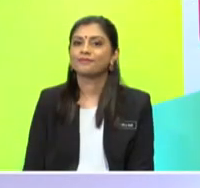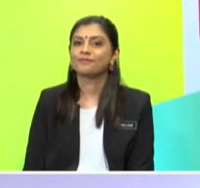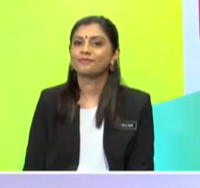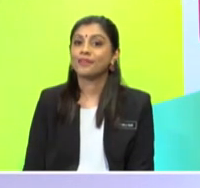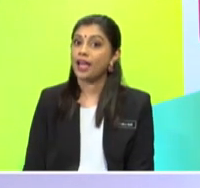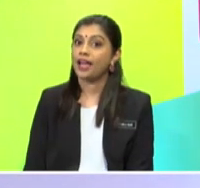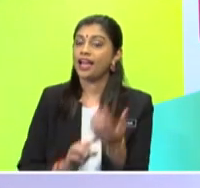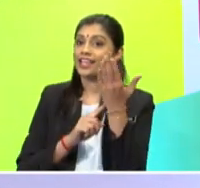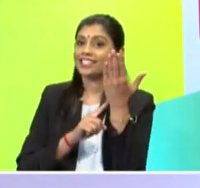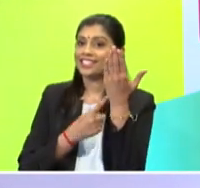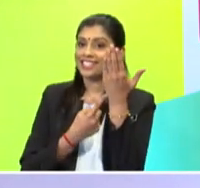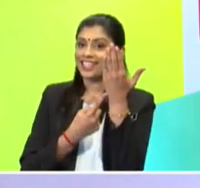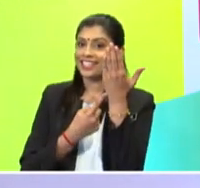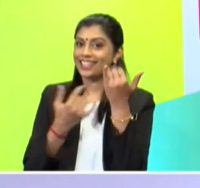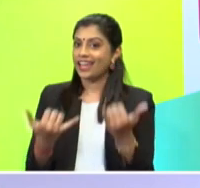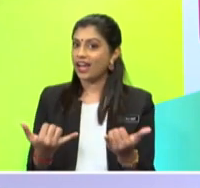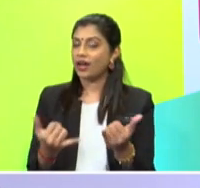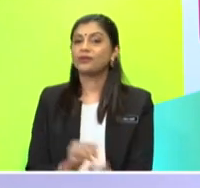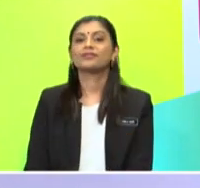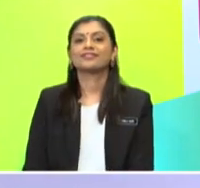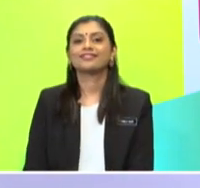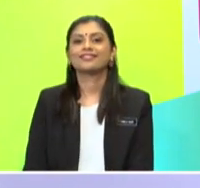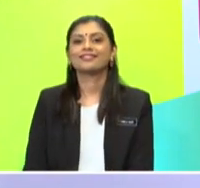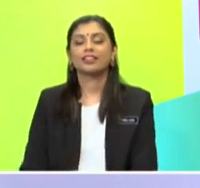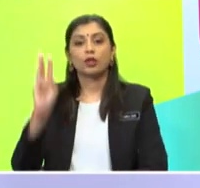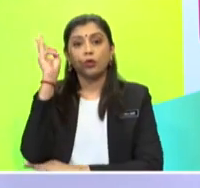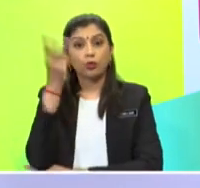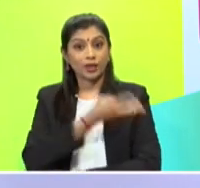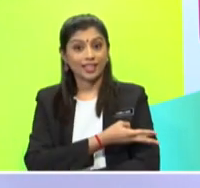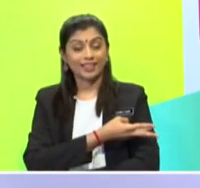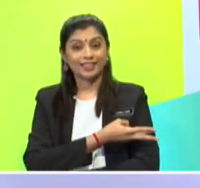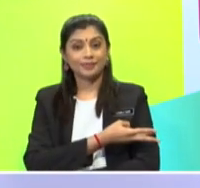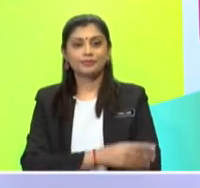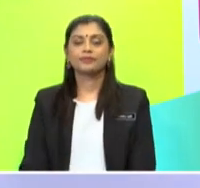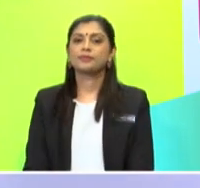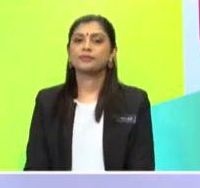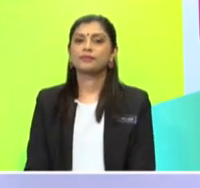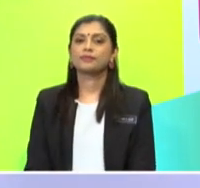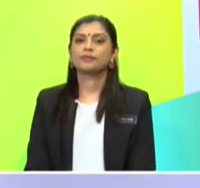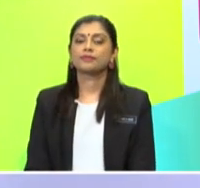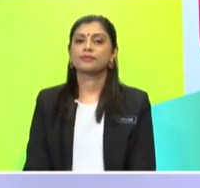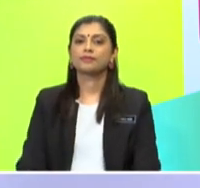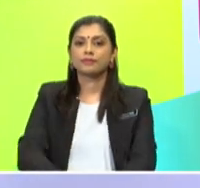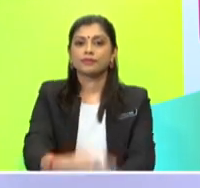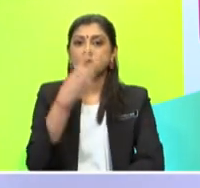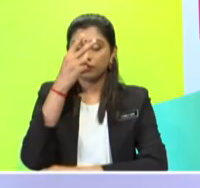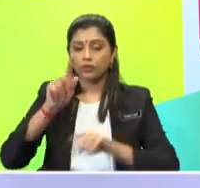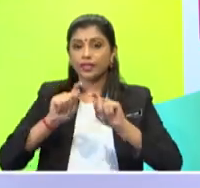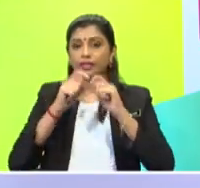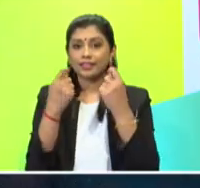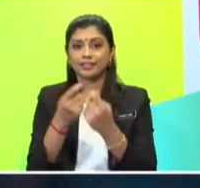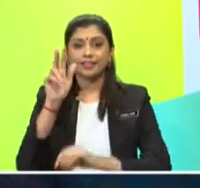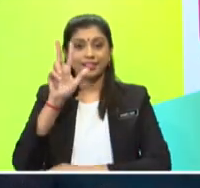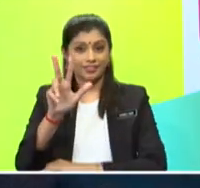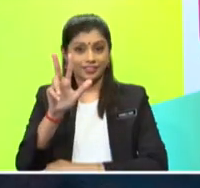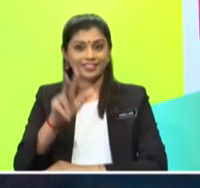Class is in session. Welcome, ladies and gentlemen, boys and girls. You are now watching Lower Form or Mendengar Rendah on DidikTV KPM. So, shall